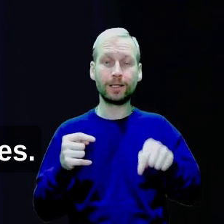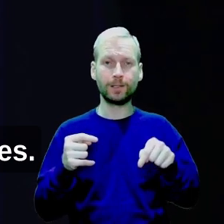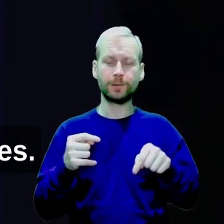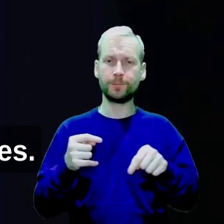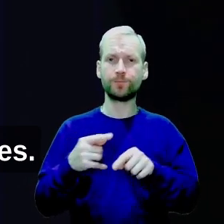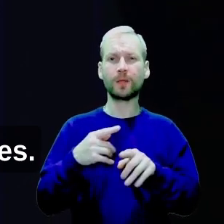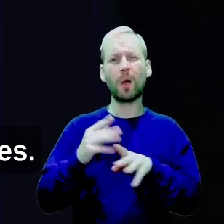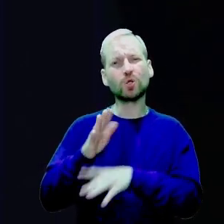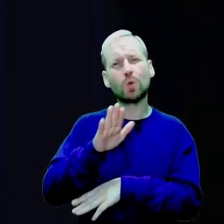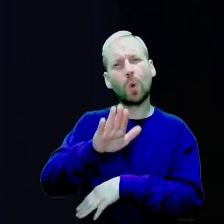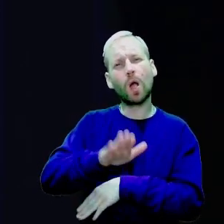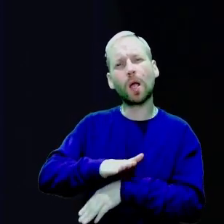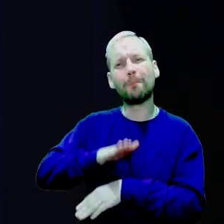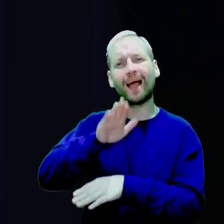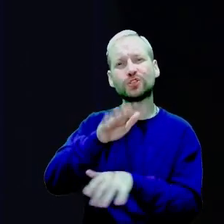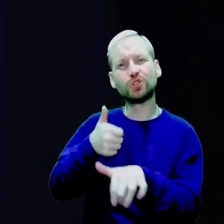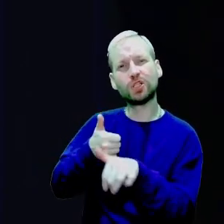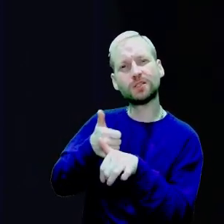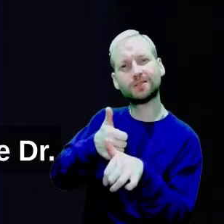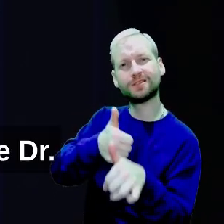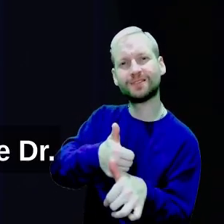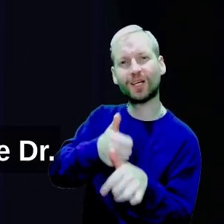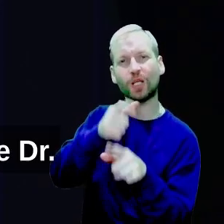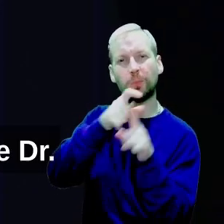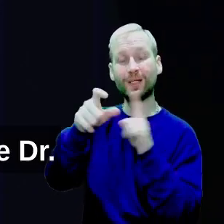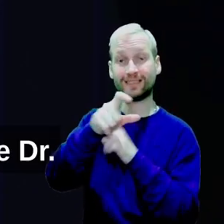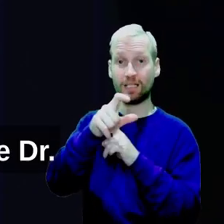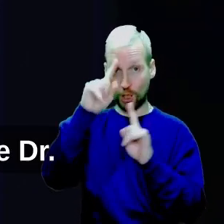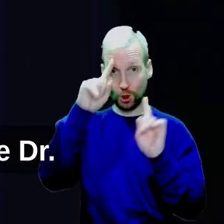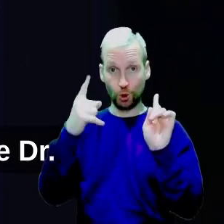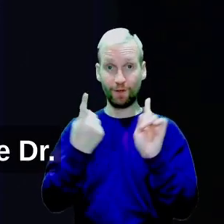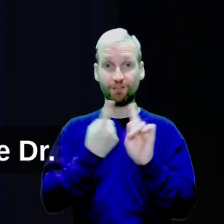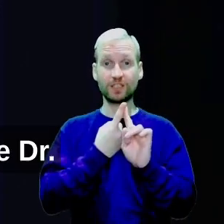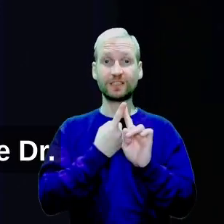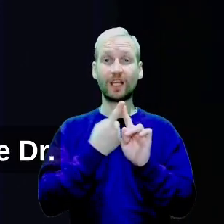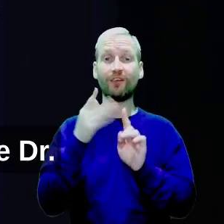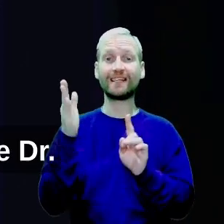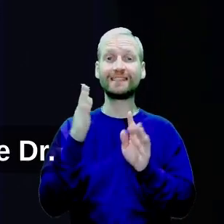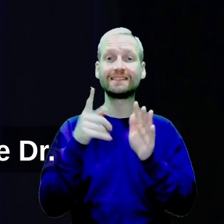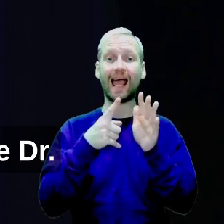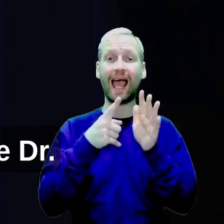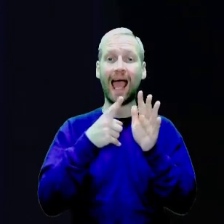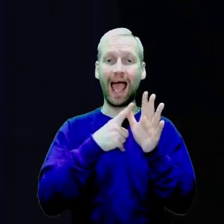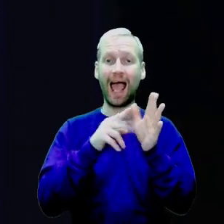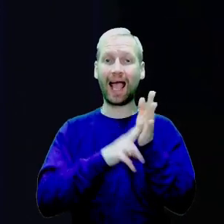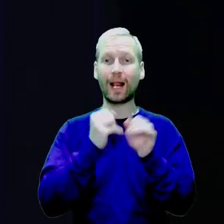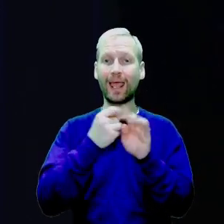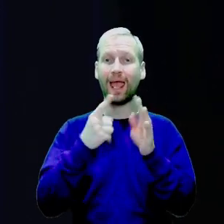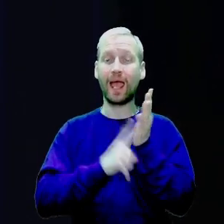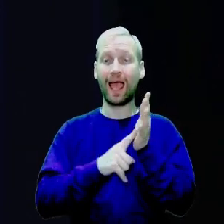compassionate communities. To tell us more, from the University of East Anglia, please welcome Dr. Guy Perrier.